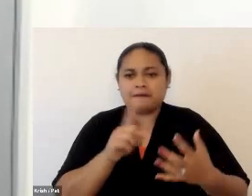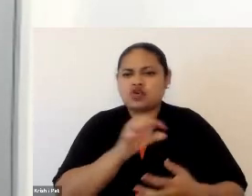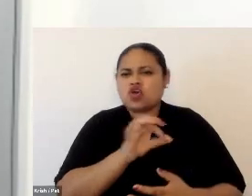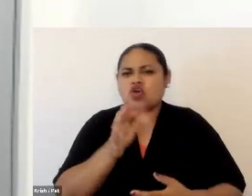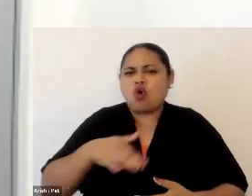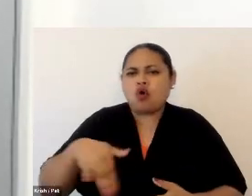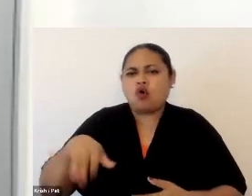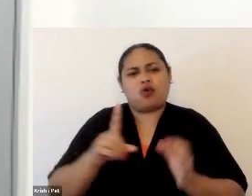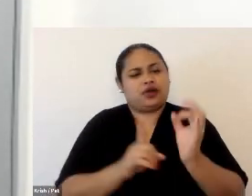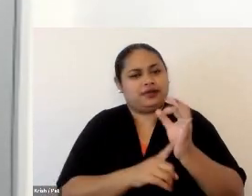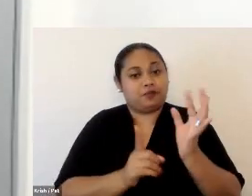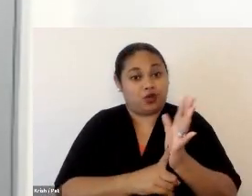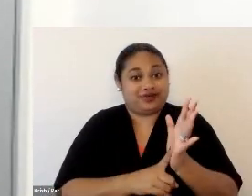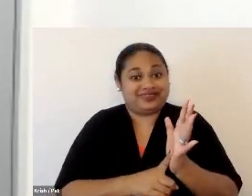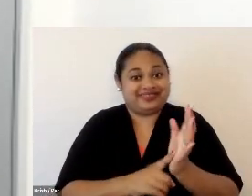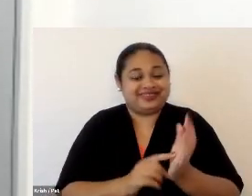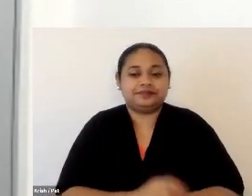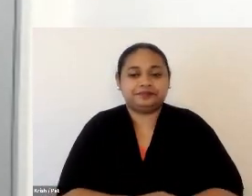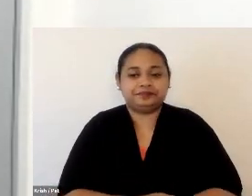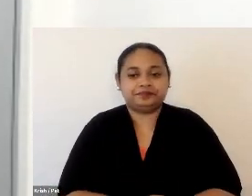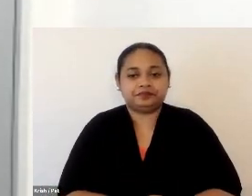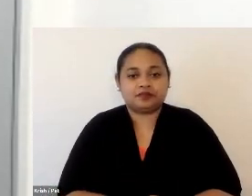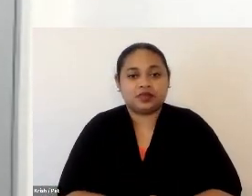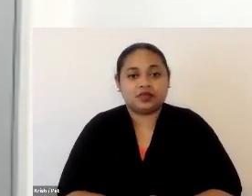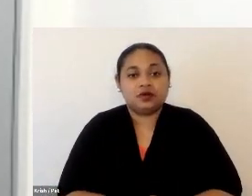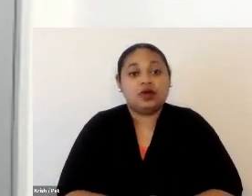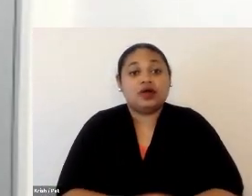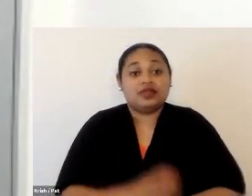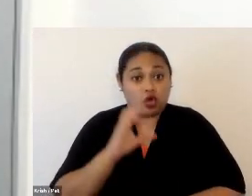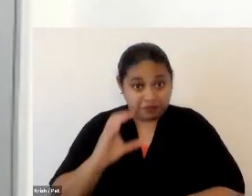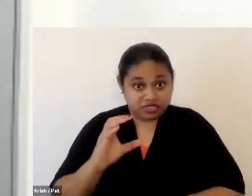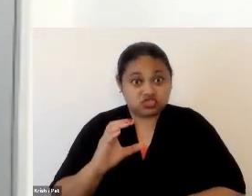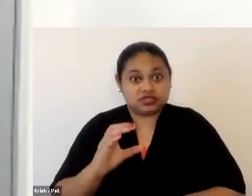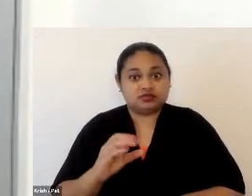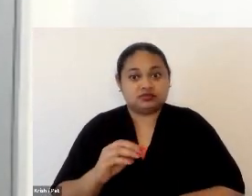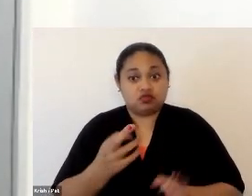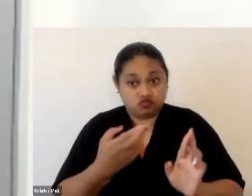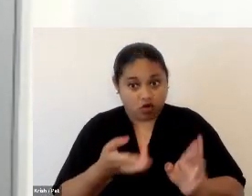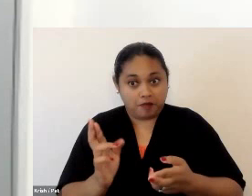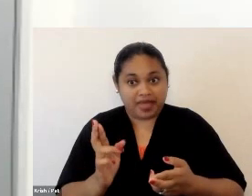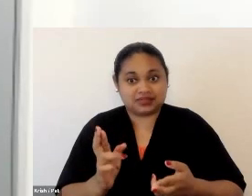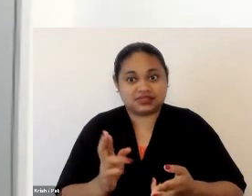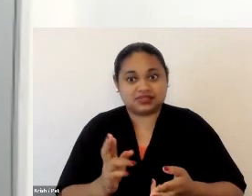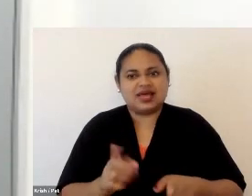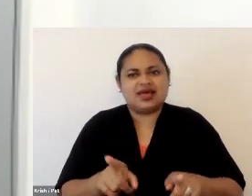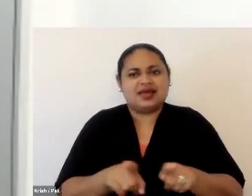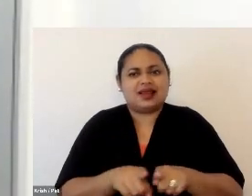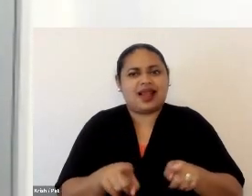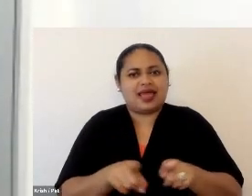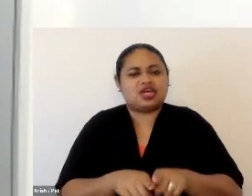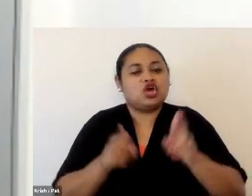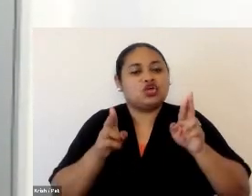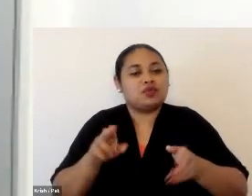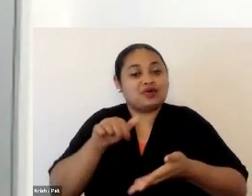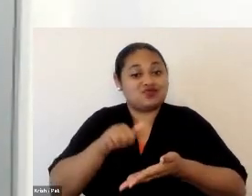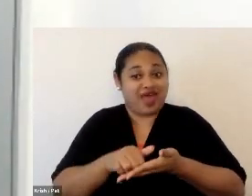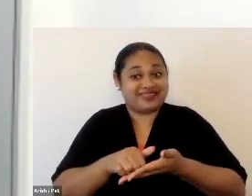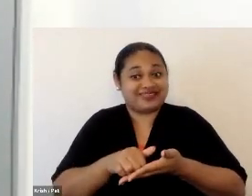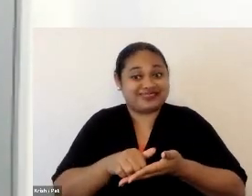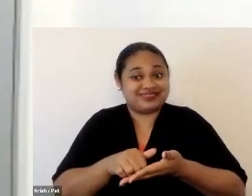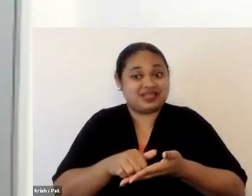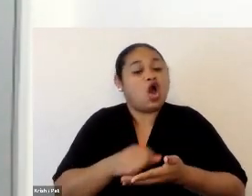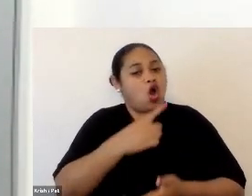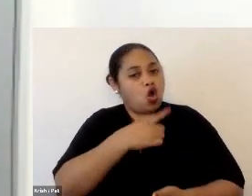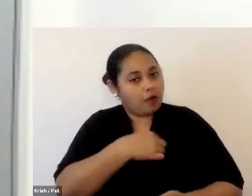these important ones. And so the Commission recommends the addition of a human rights approach and a commitment